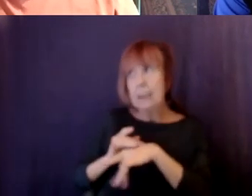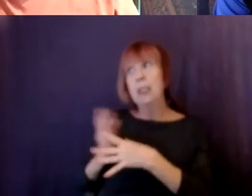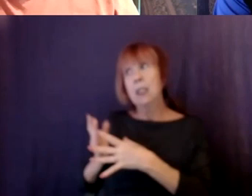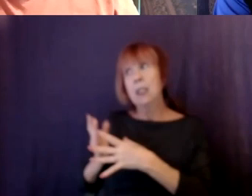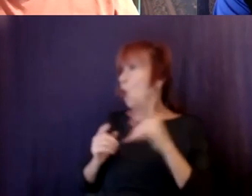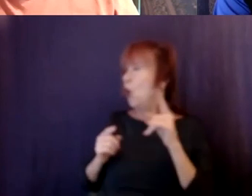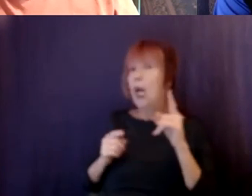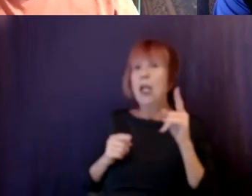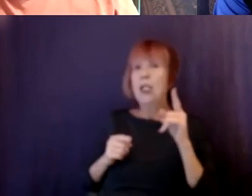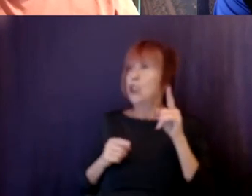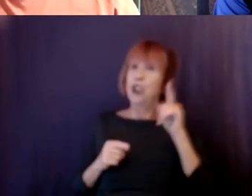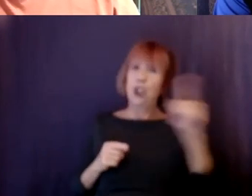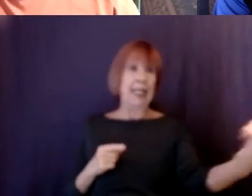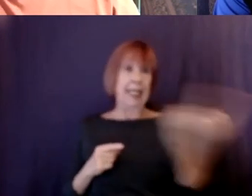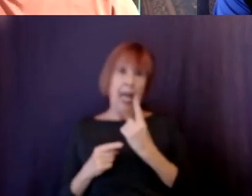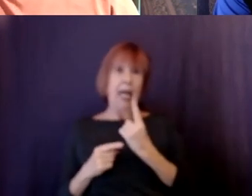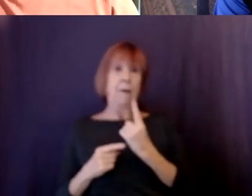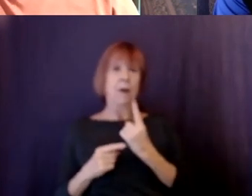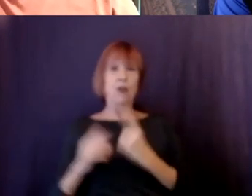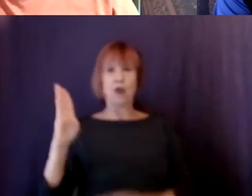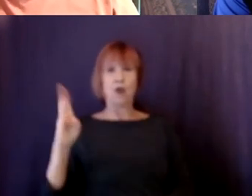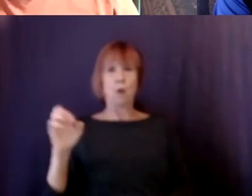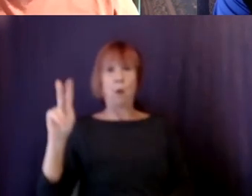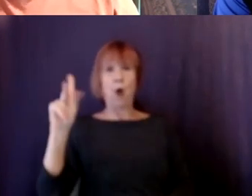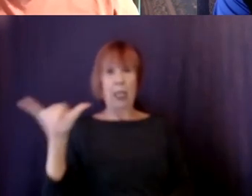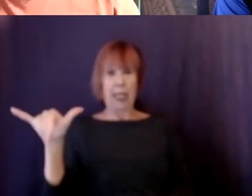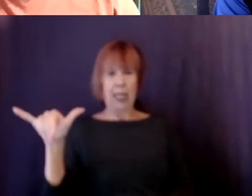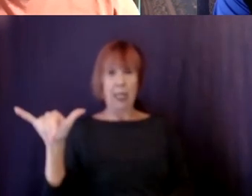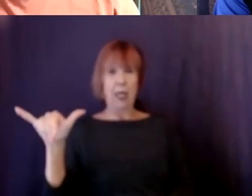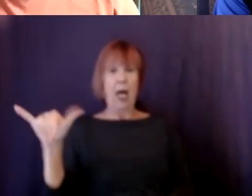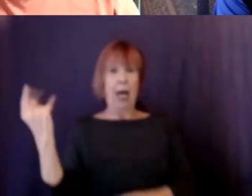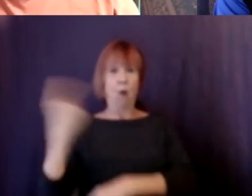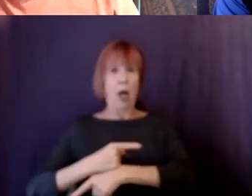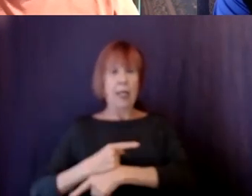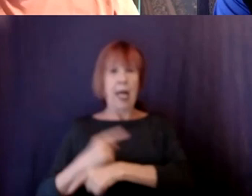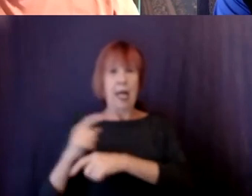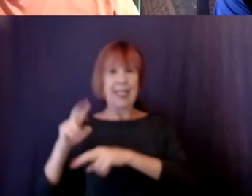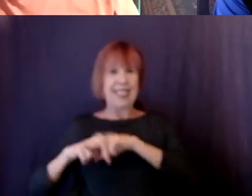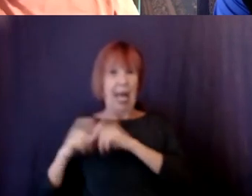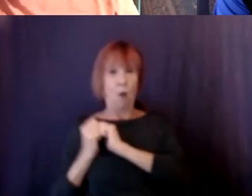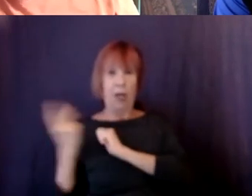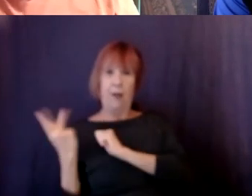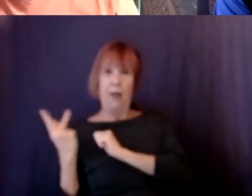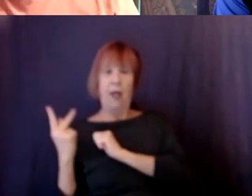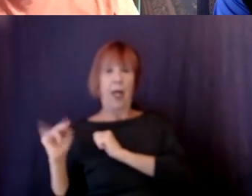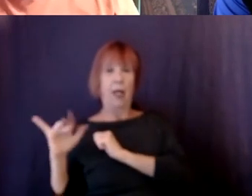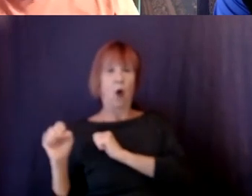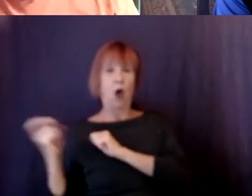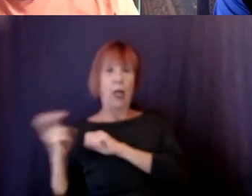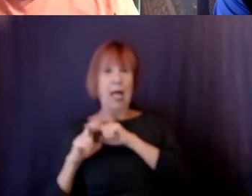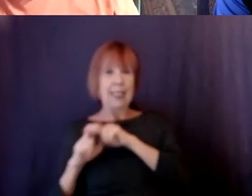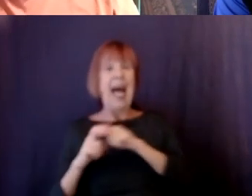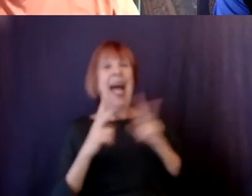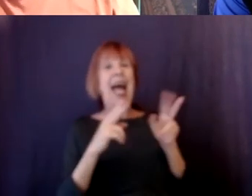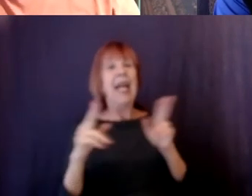wound up coming up to Berkeley and spending the day with Nicole and I in the editing room. Right. Showed her a lot of this